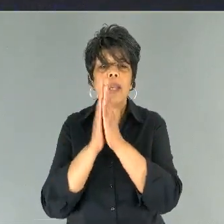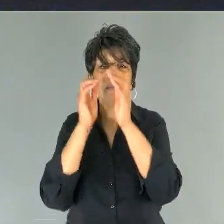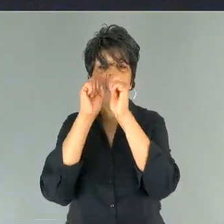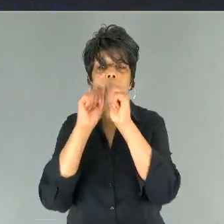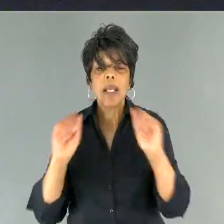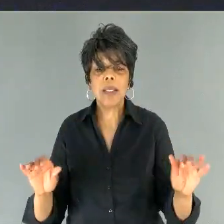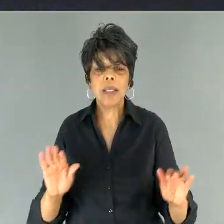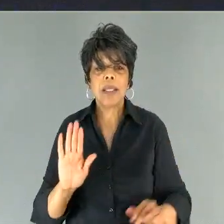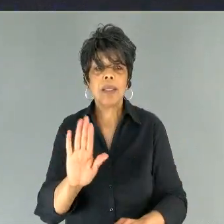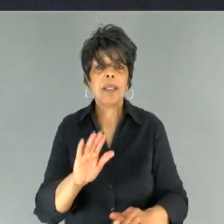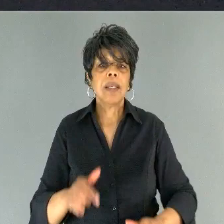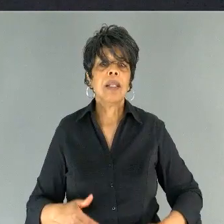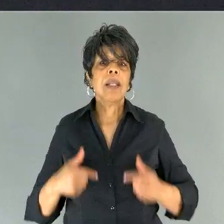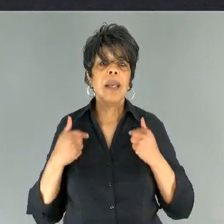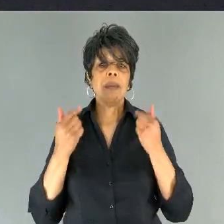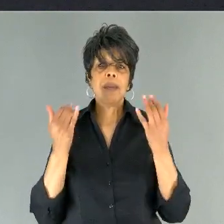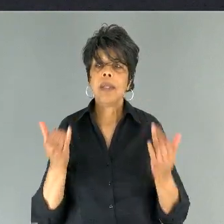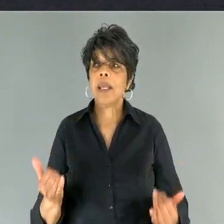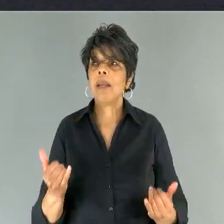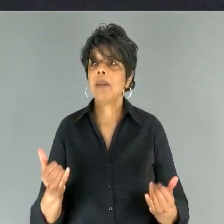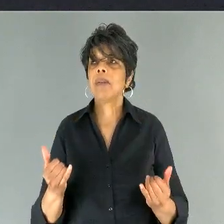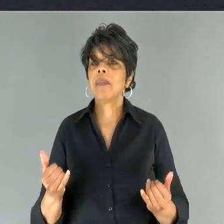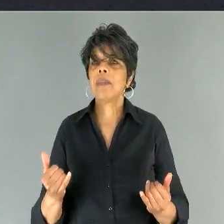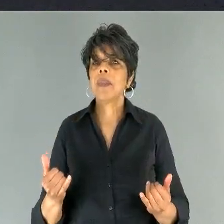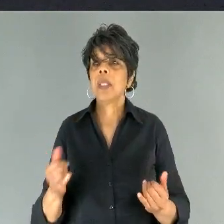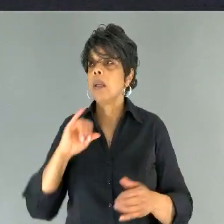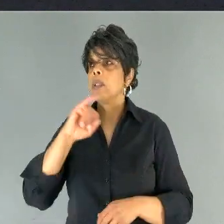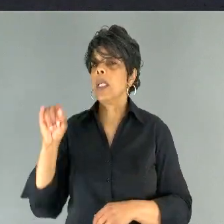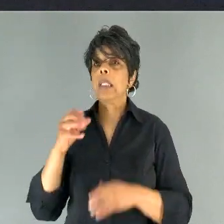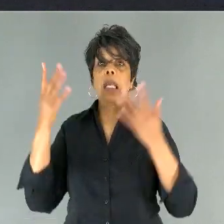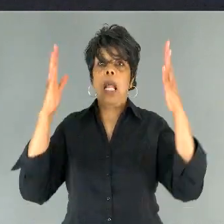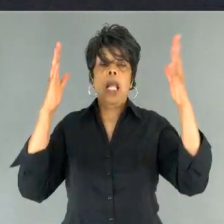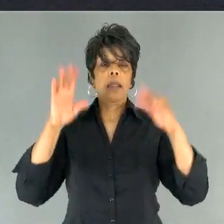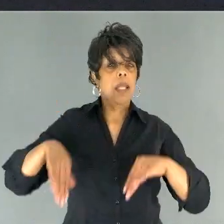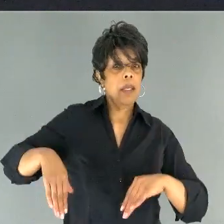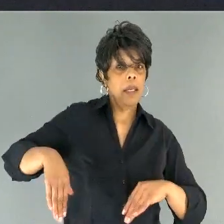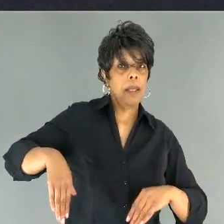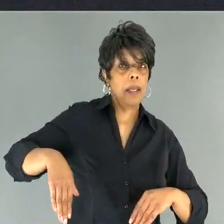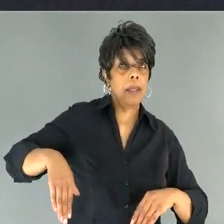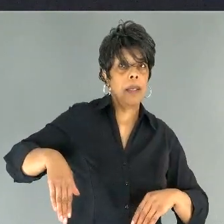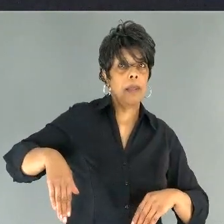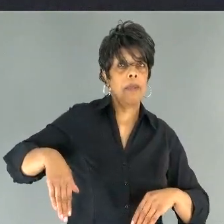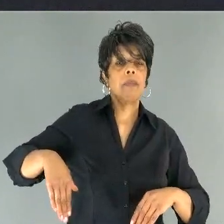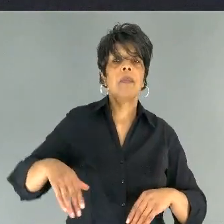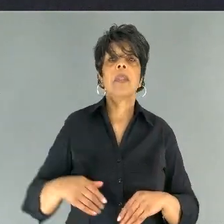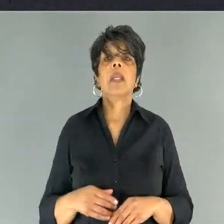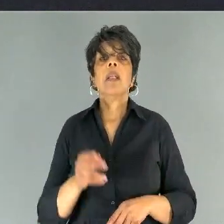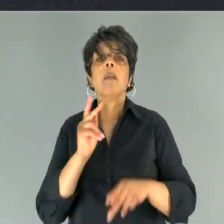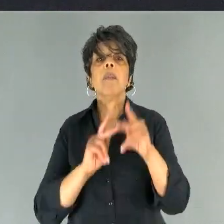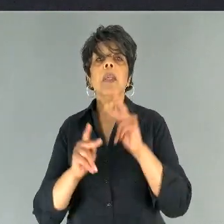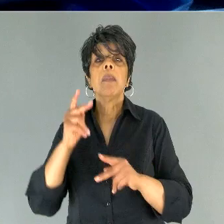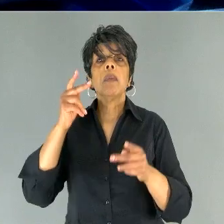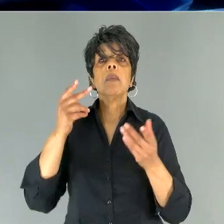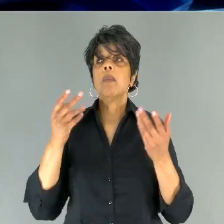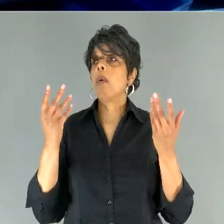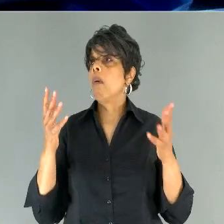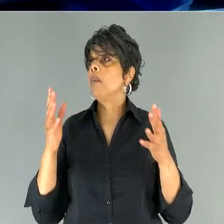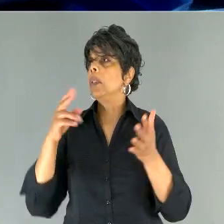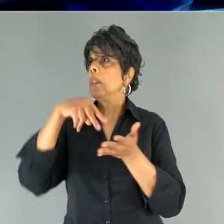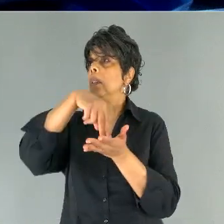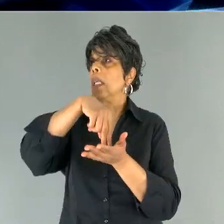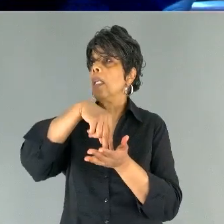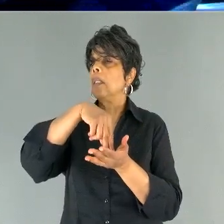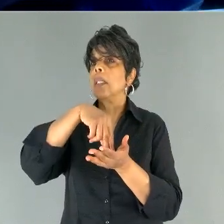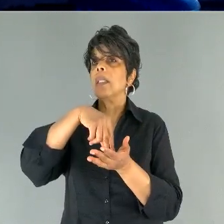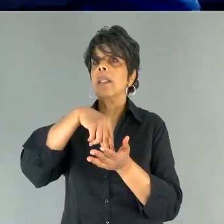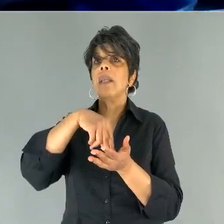in Jesus' name. Now, Julie, don't clap yet. So for those of you that are standing, can you do me a favor? Can you pull out your phone? Everyone